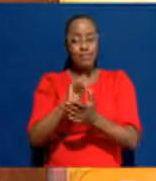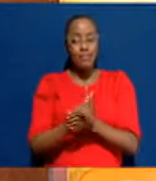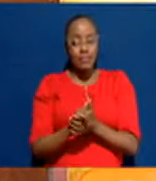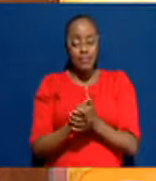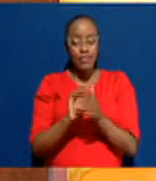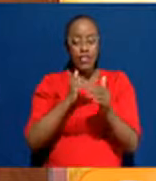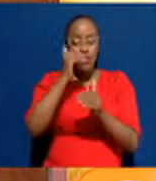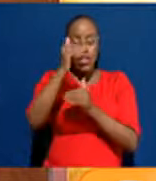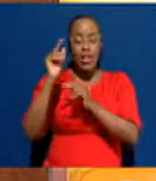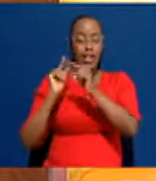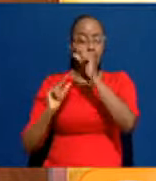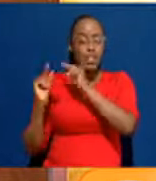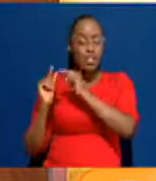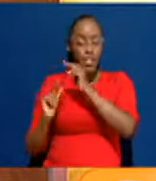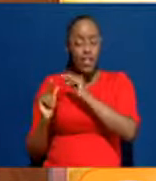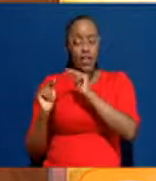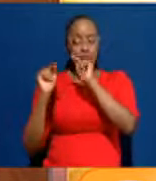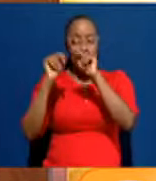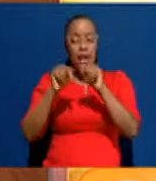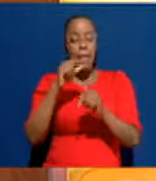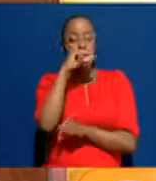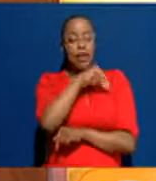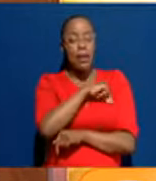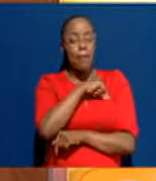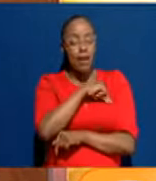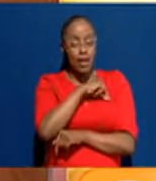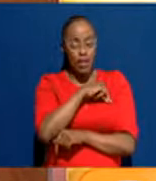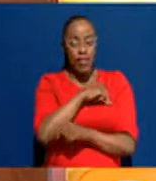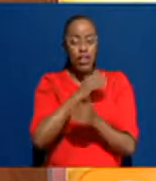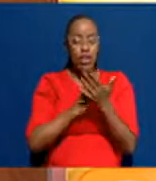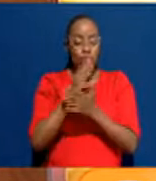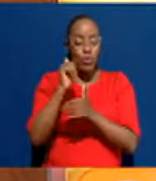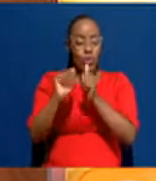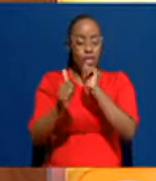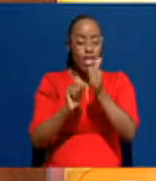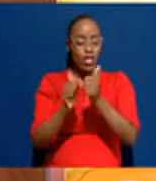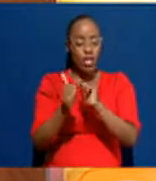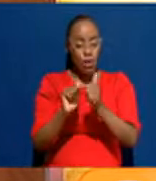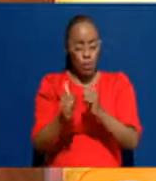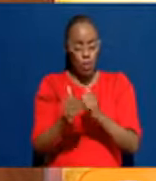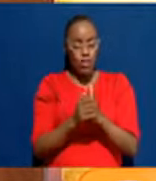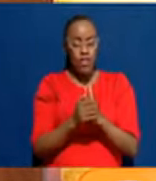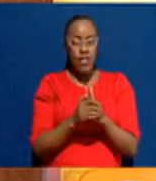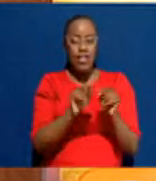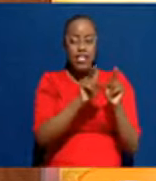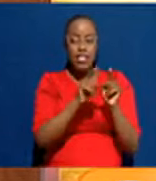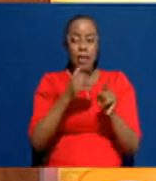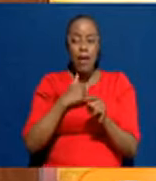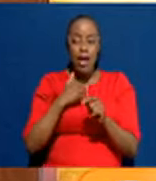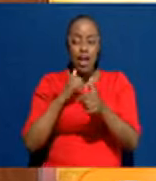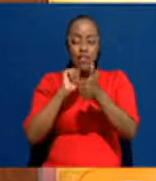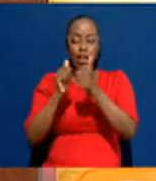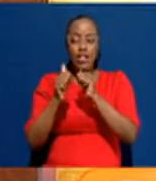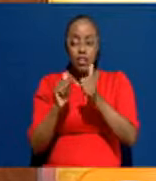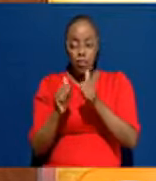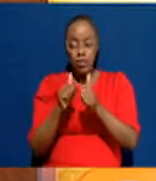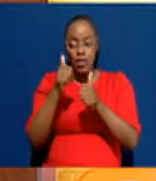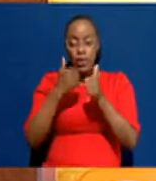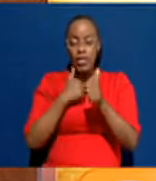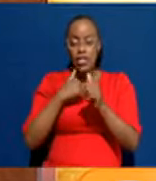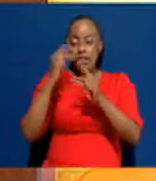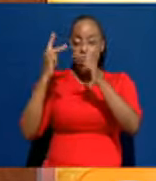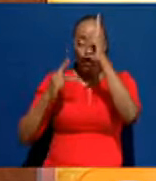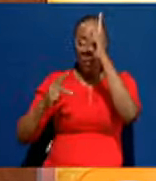for the next generation to come and benefit in sports and to have sports as their